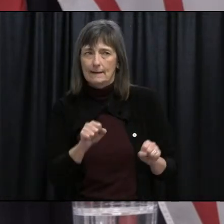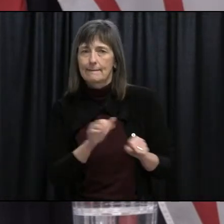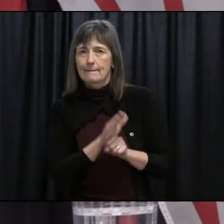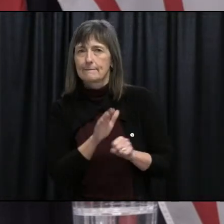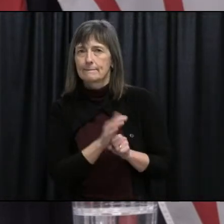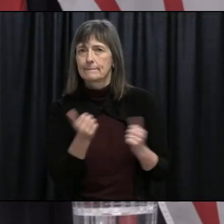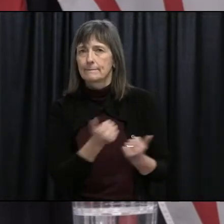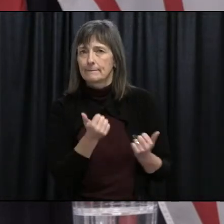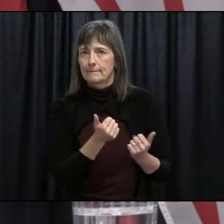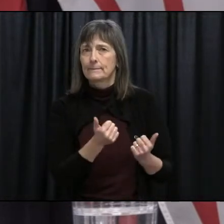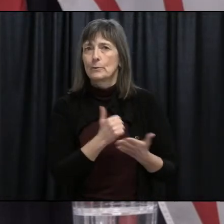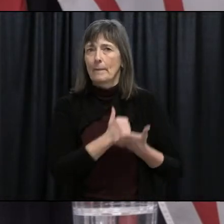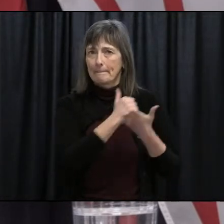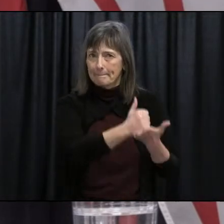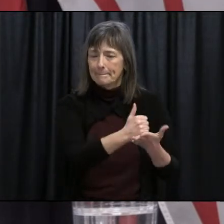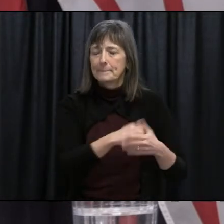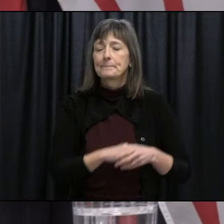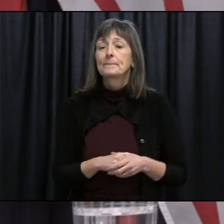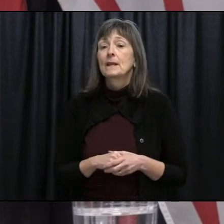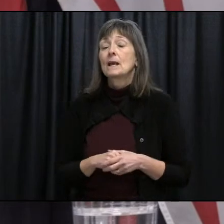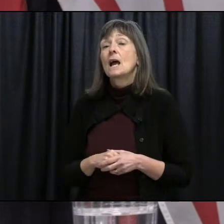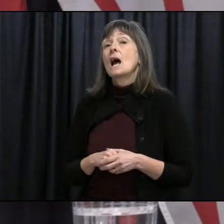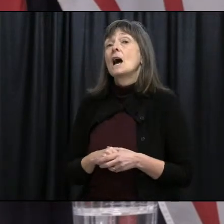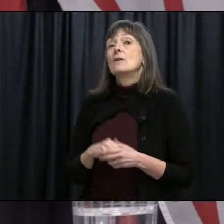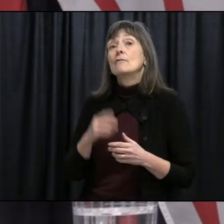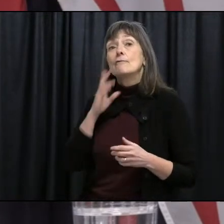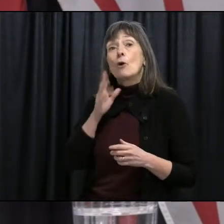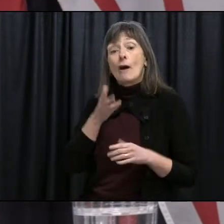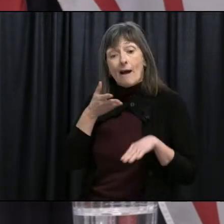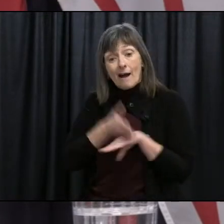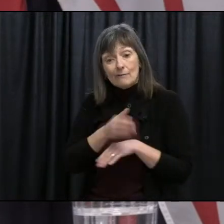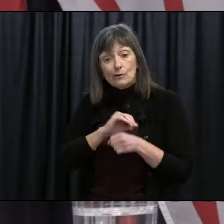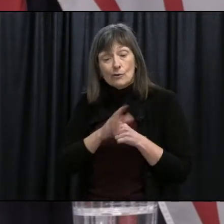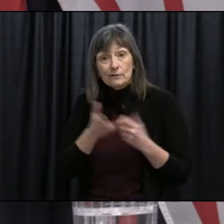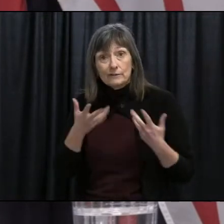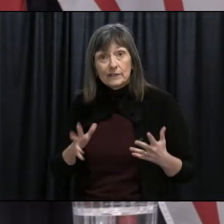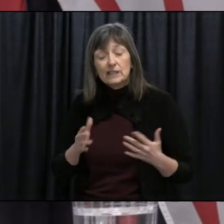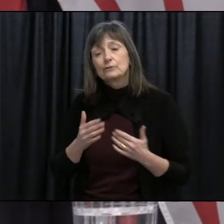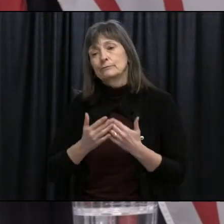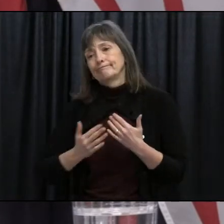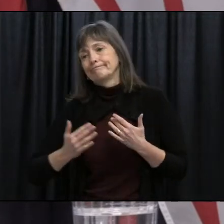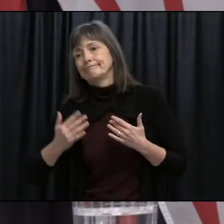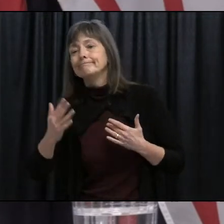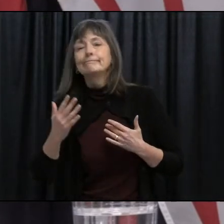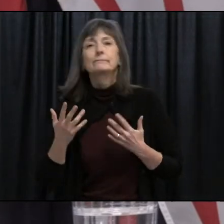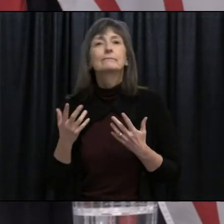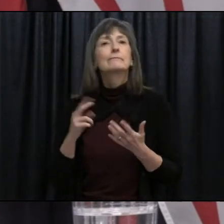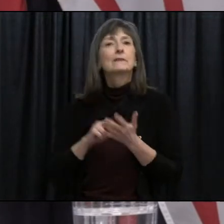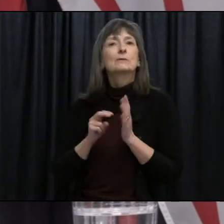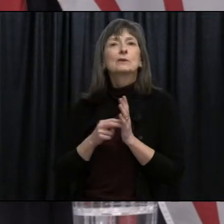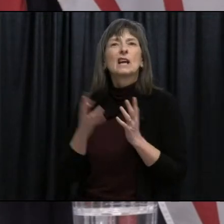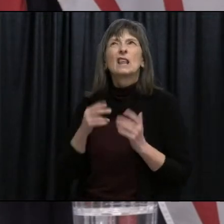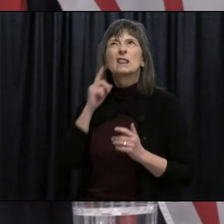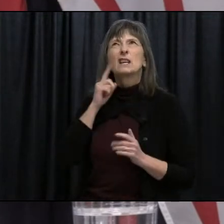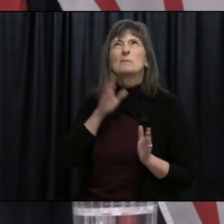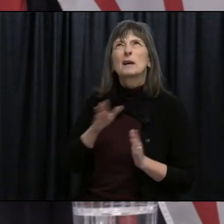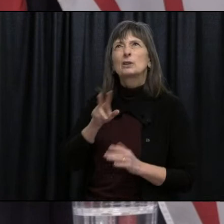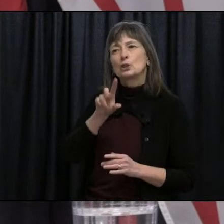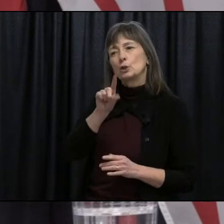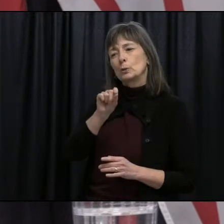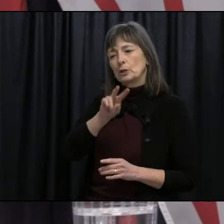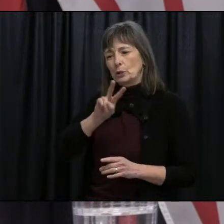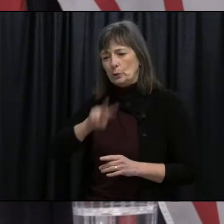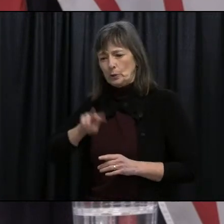course, there has been the commitment and continued commitment to graduate people. I think it's 2022 is the